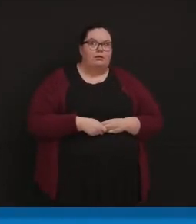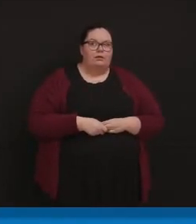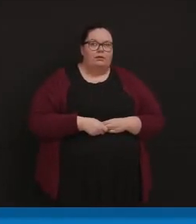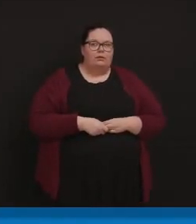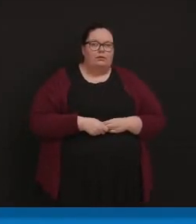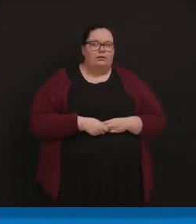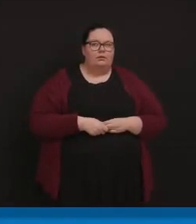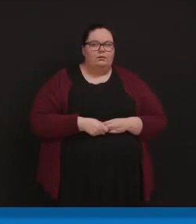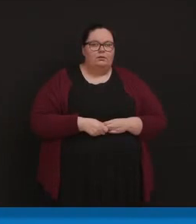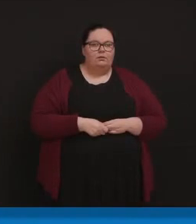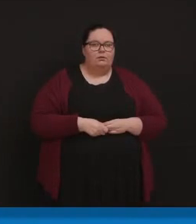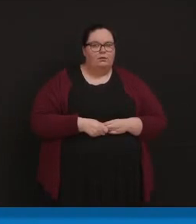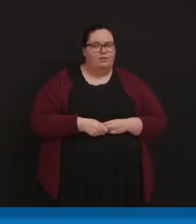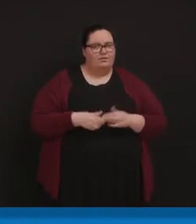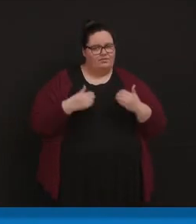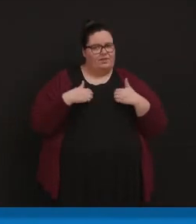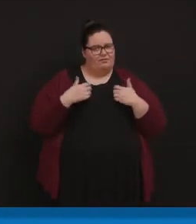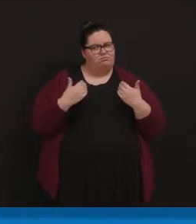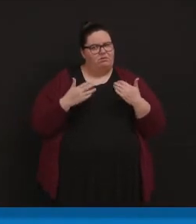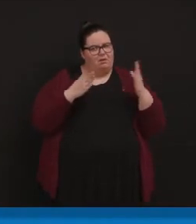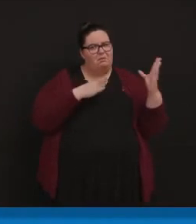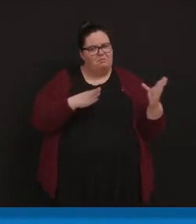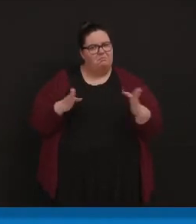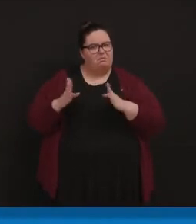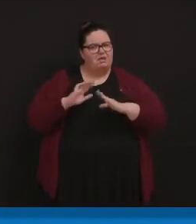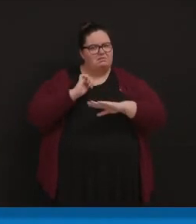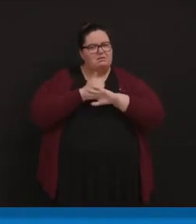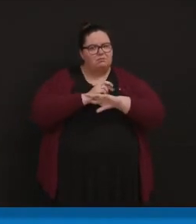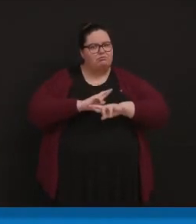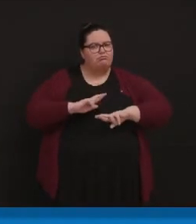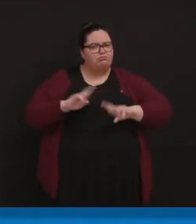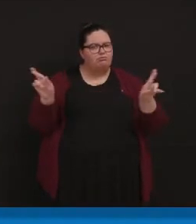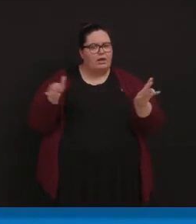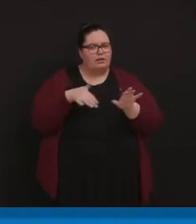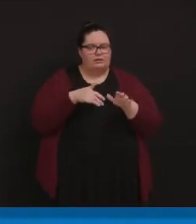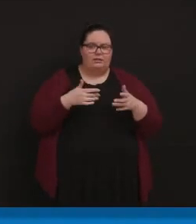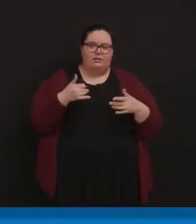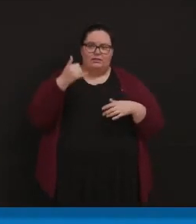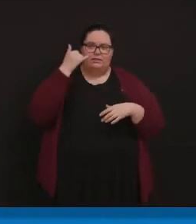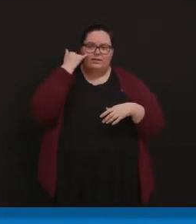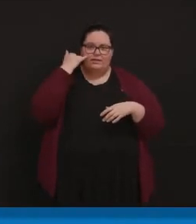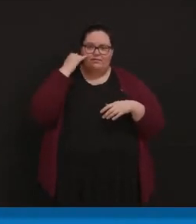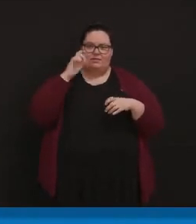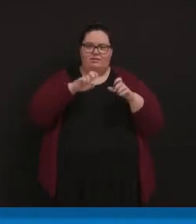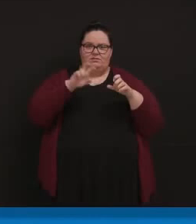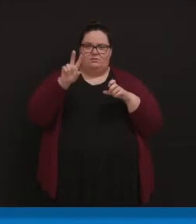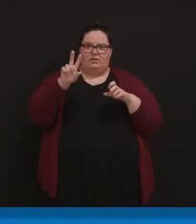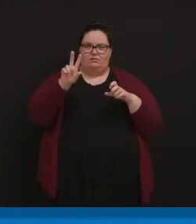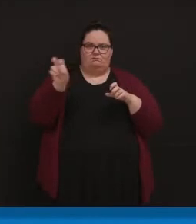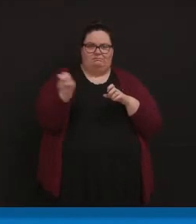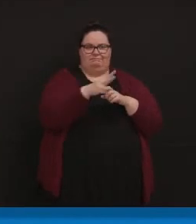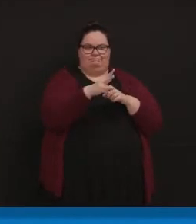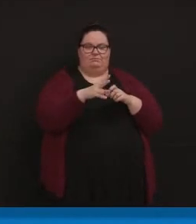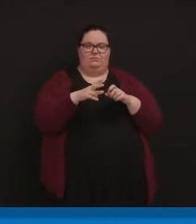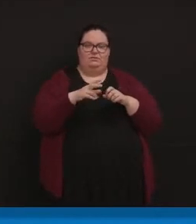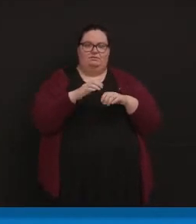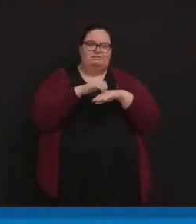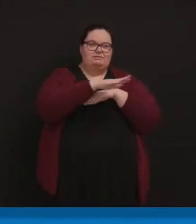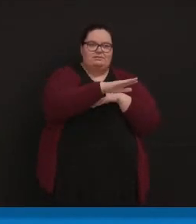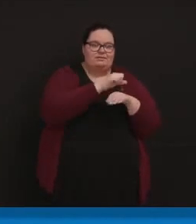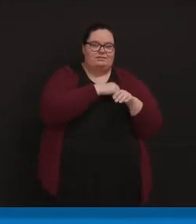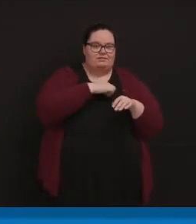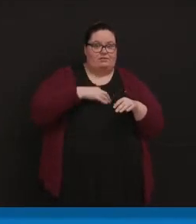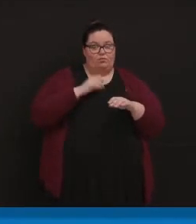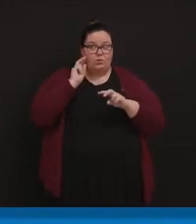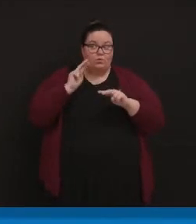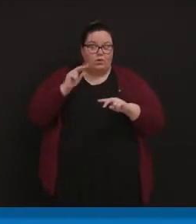They have quite a robust plan actually in terms of how to do the reassignment and redeployment of staff. So again, that's